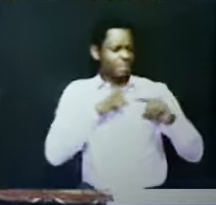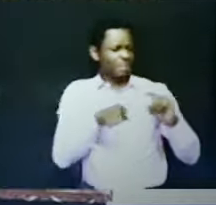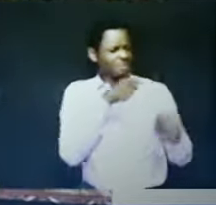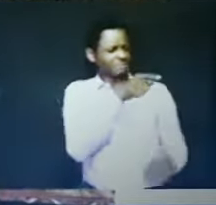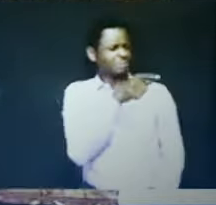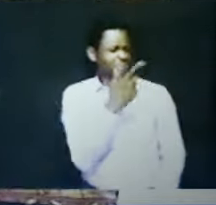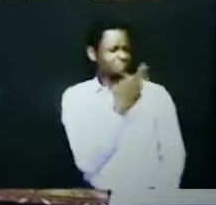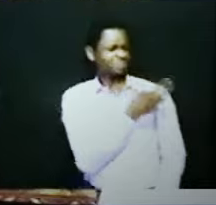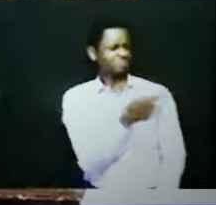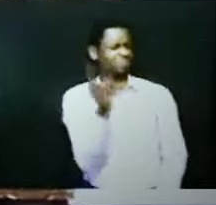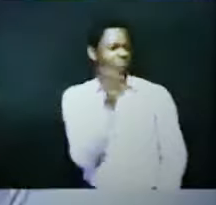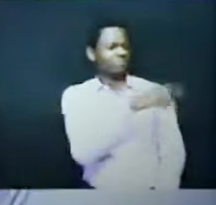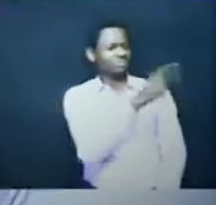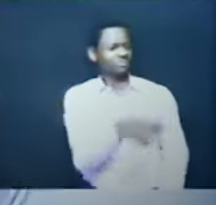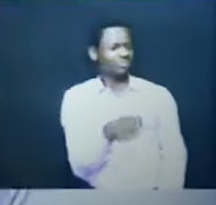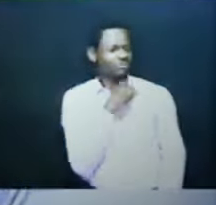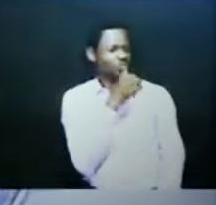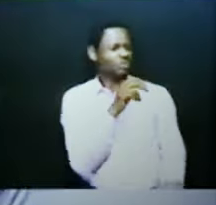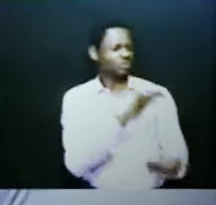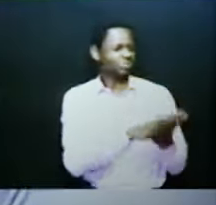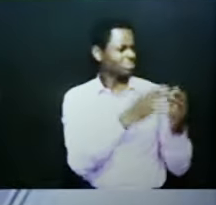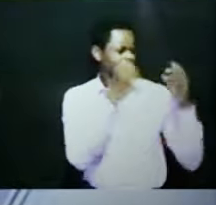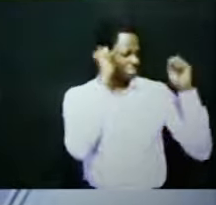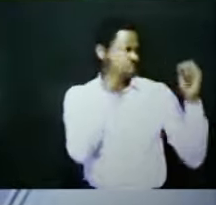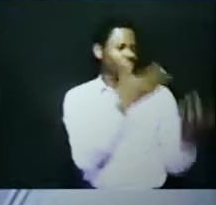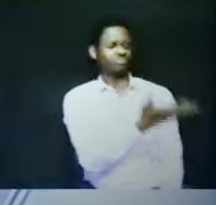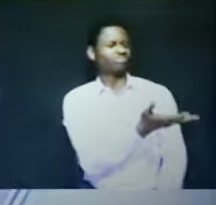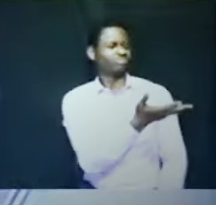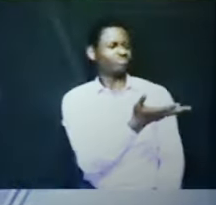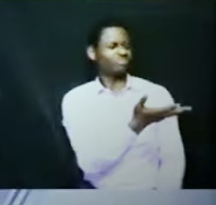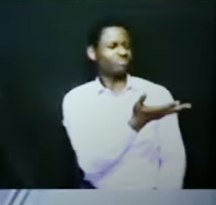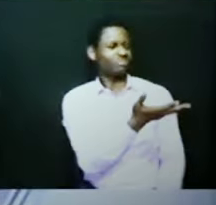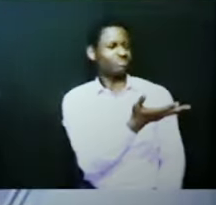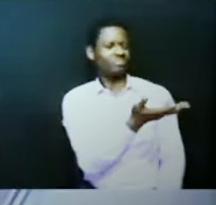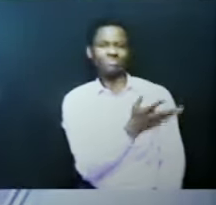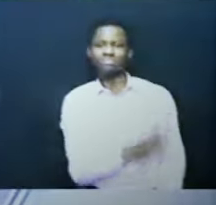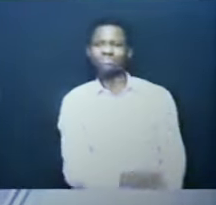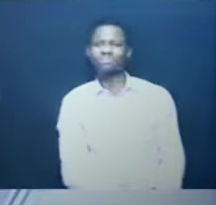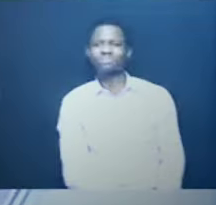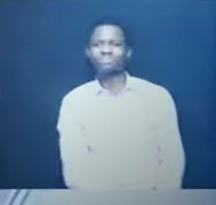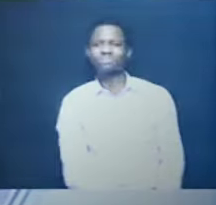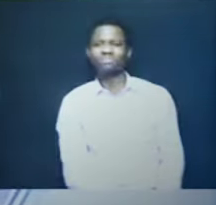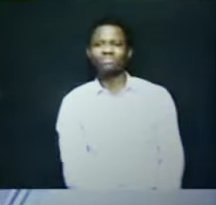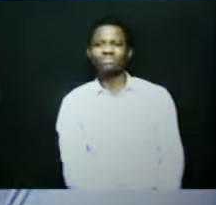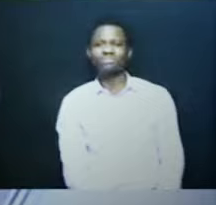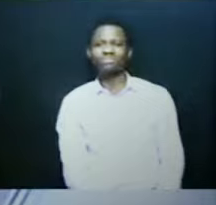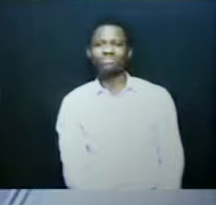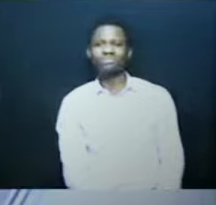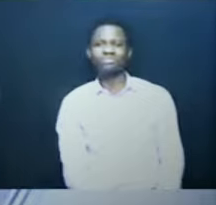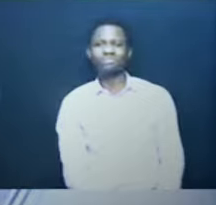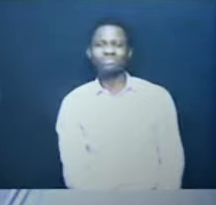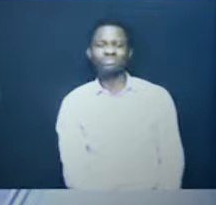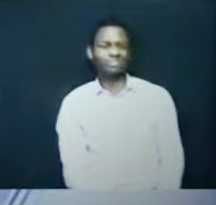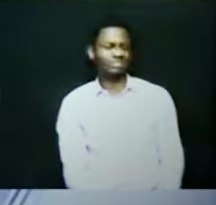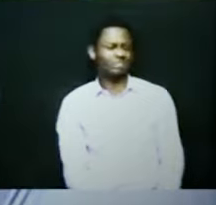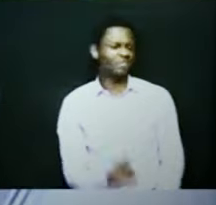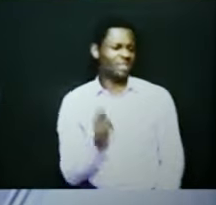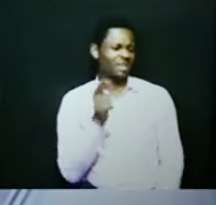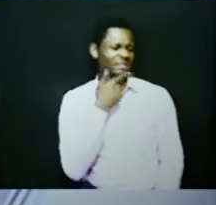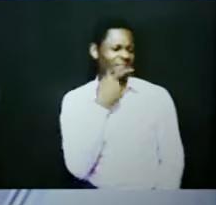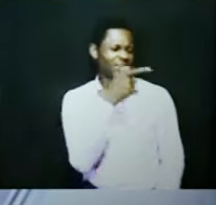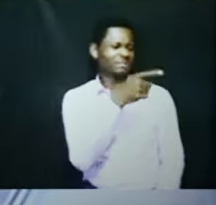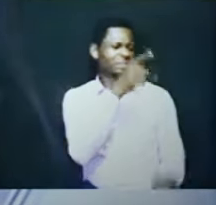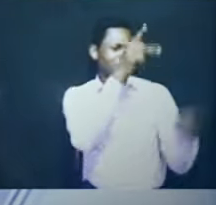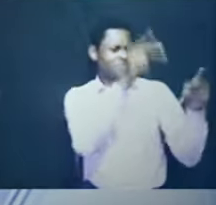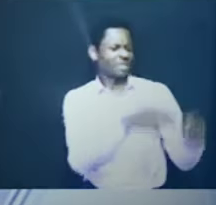But he is not exacting himself. At the end of the day, he said, this guy is the most wasted talent